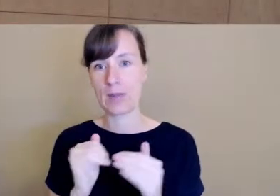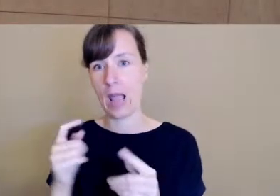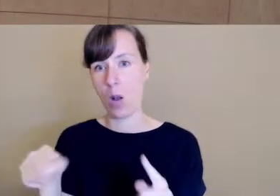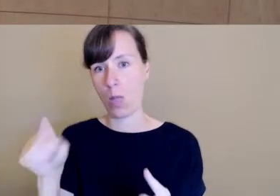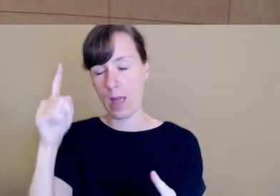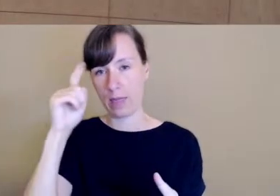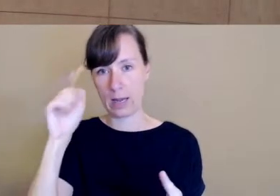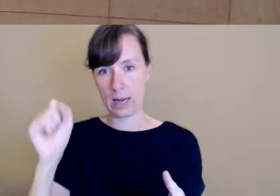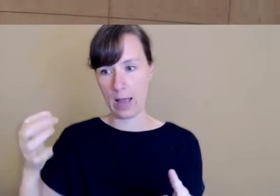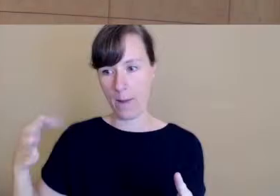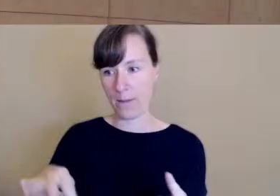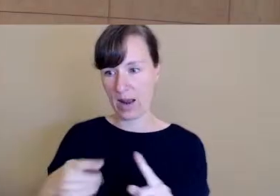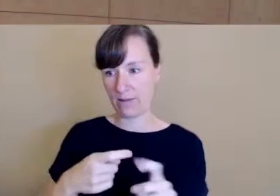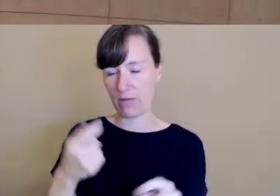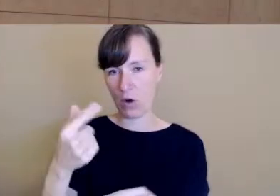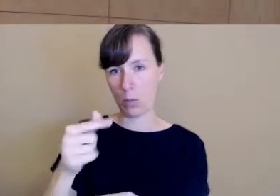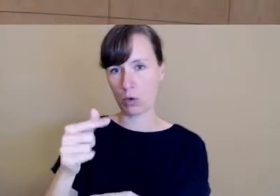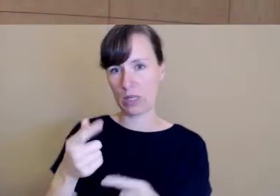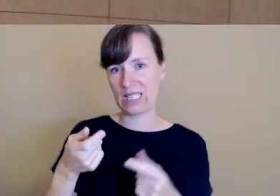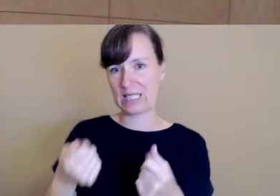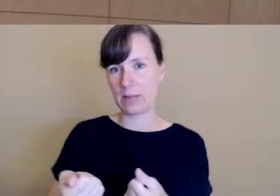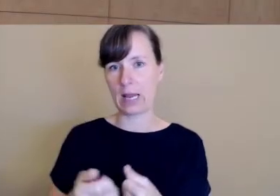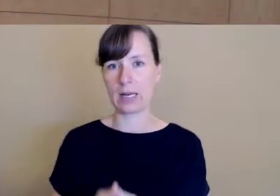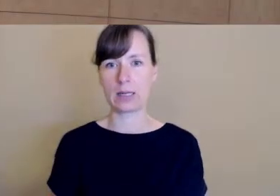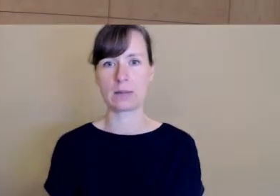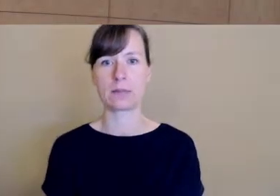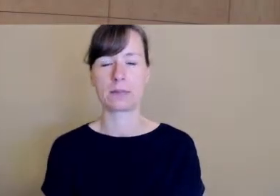from green spending.